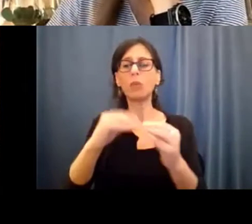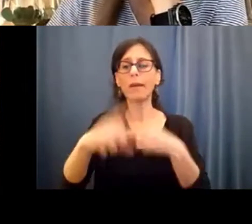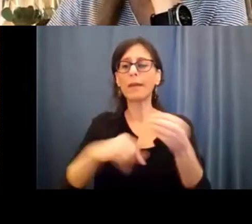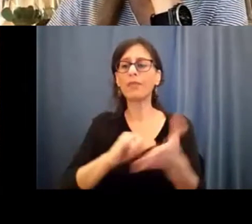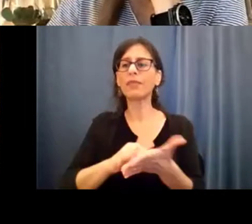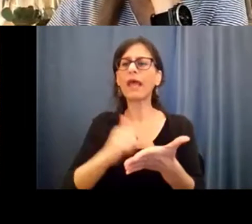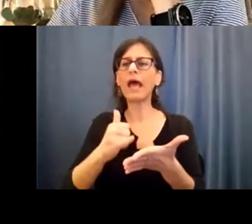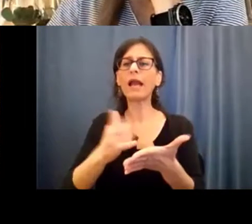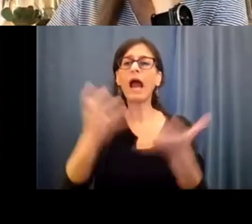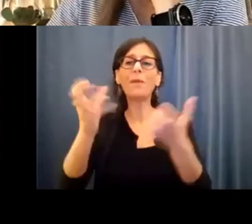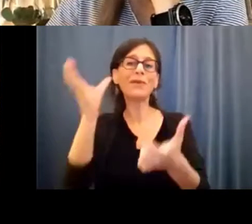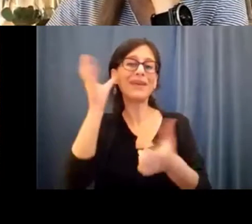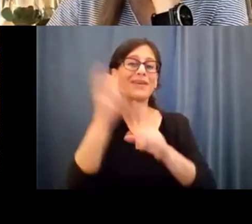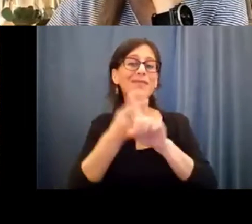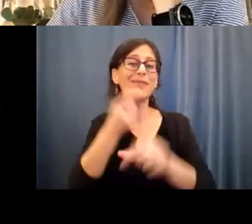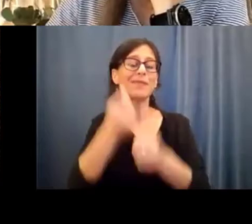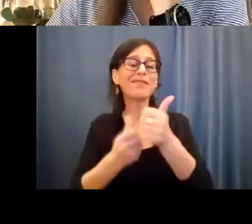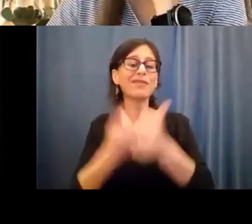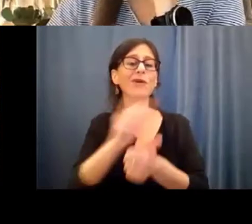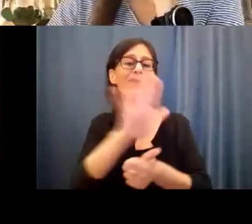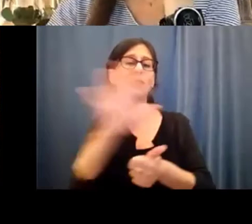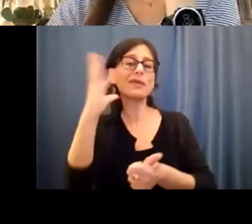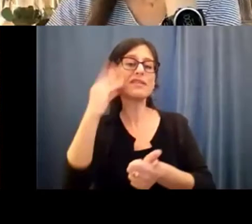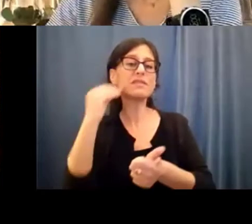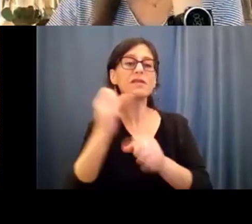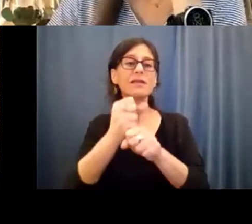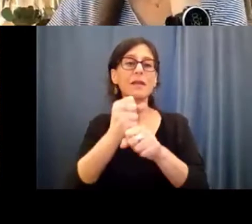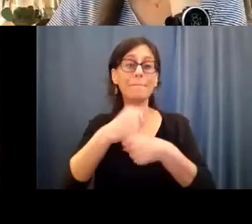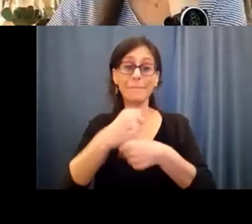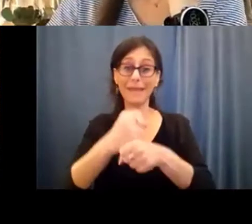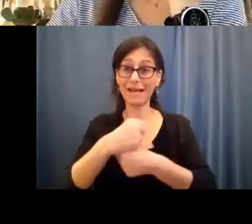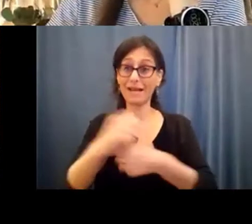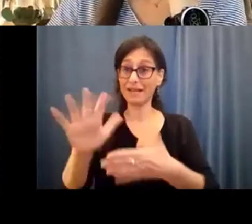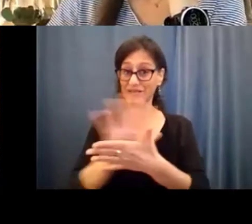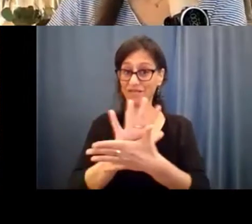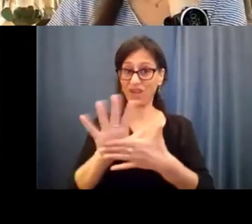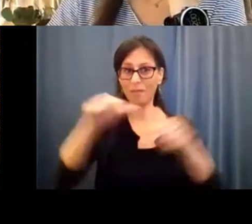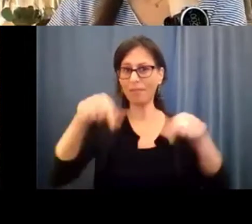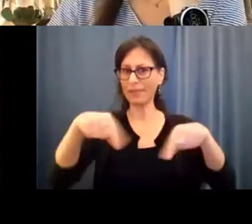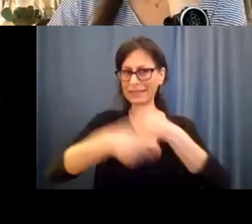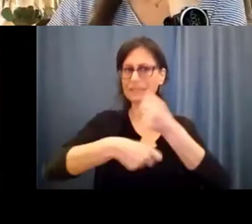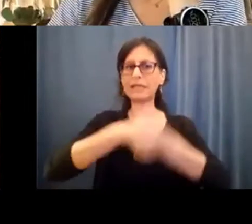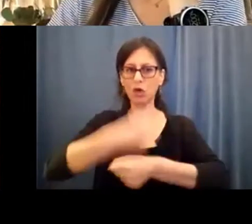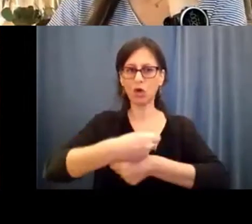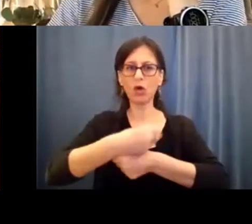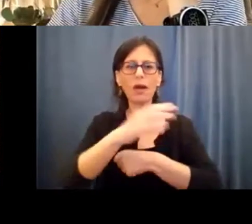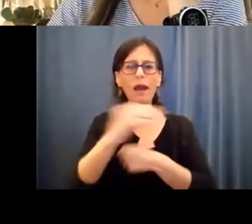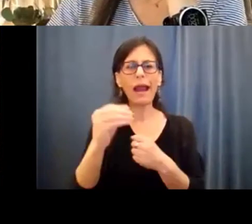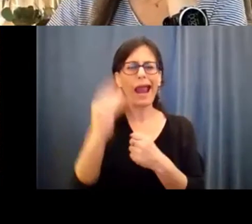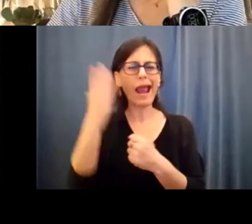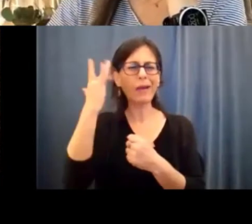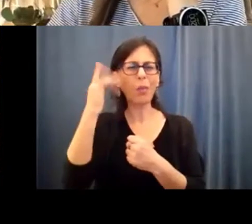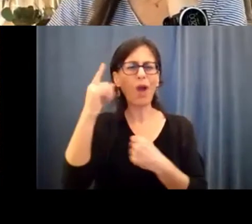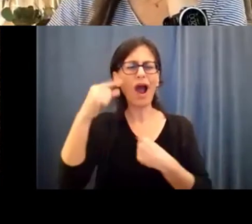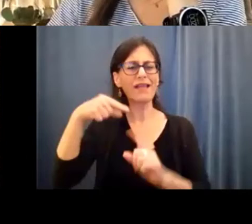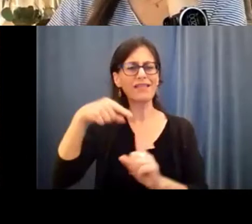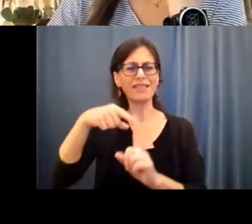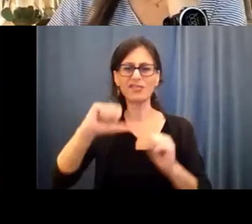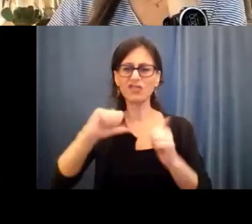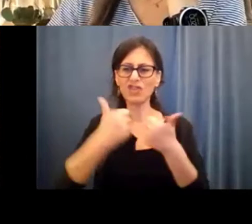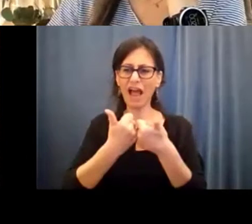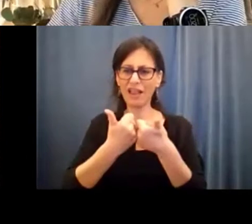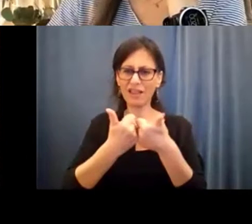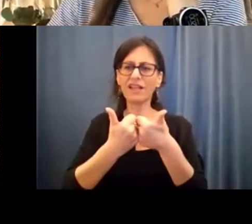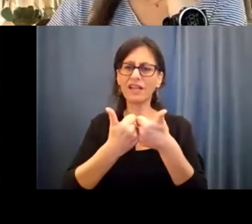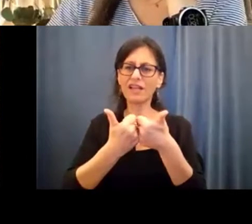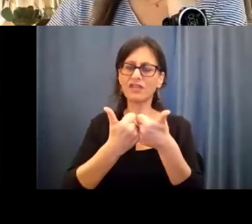talk about, I want to hear from everybody about their experience making the film this year, and specifically why the film challenge has